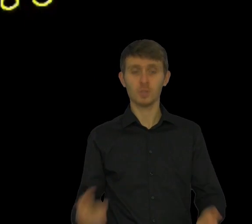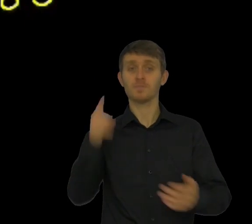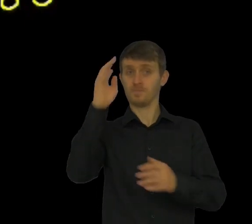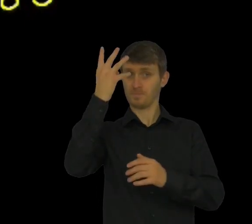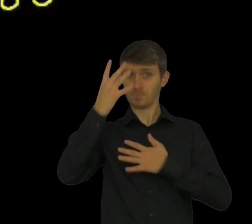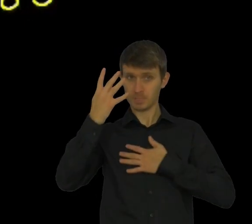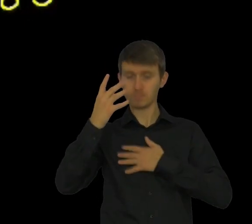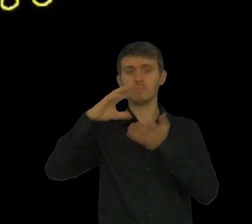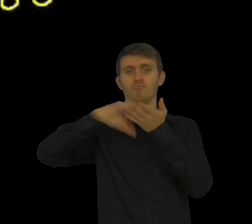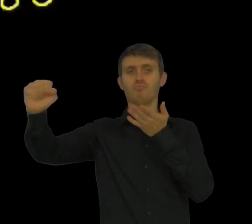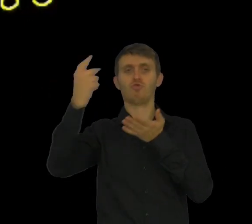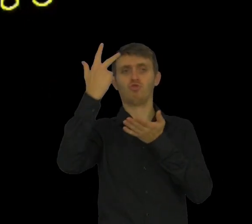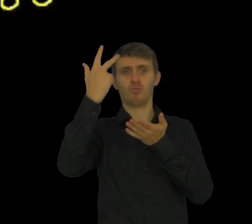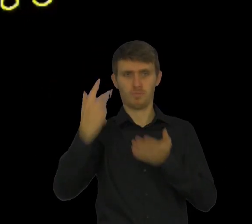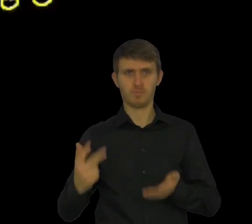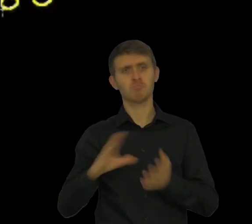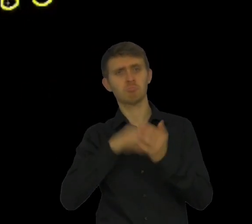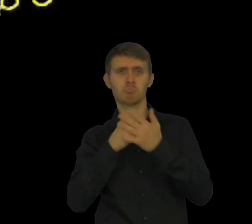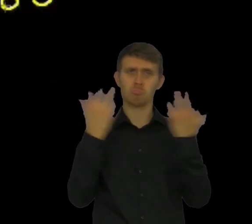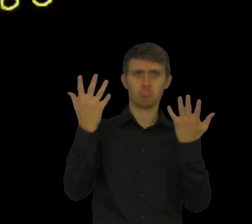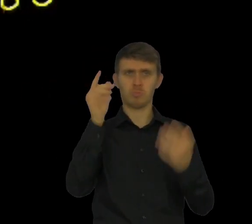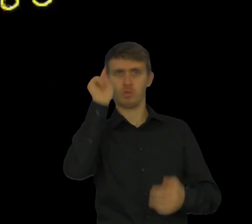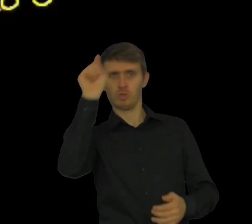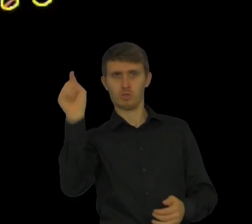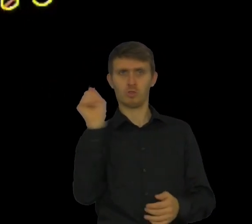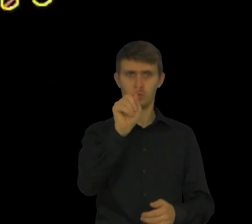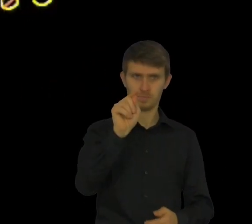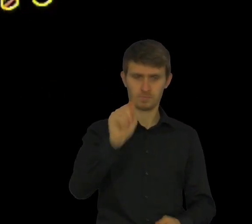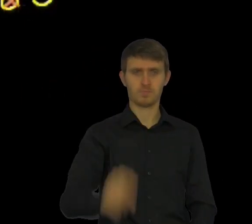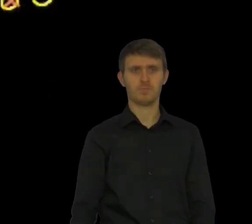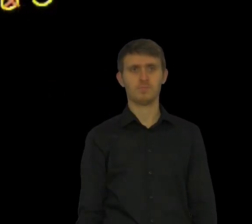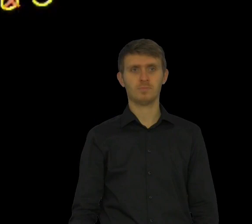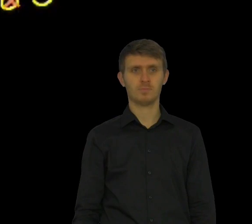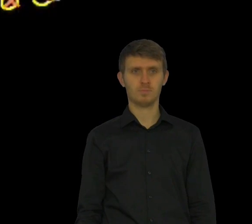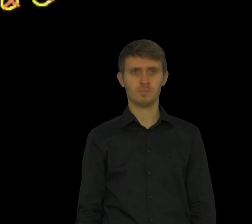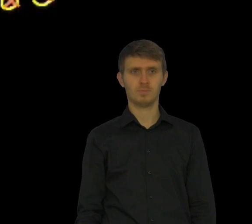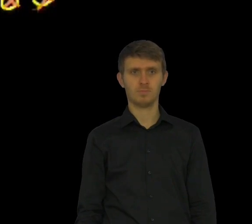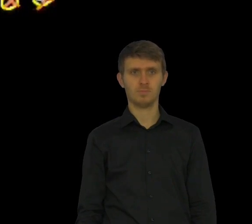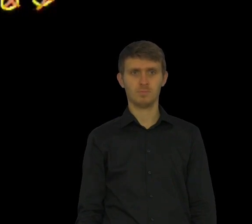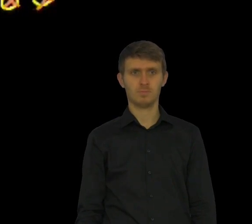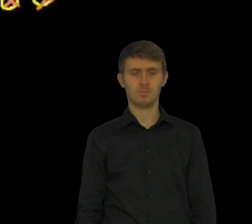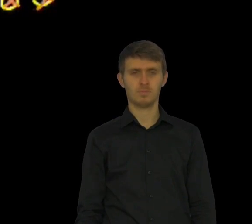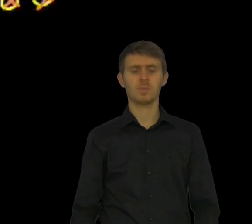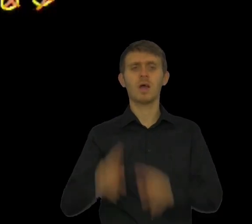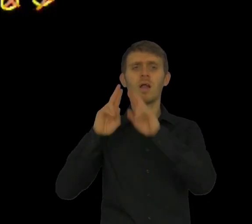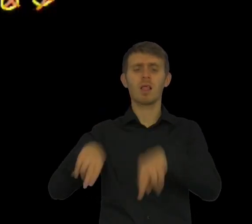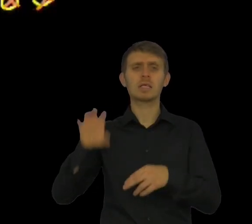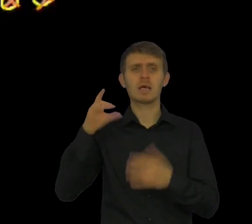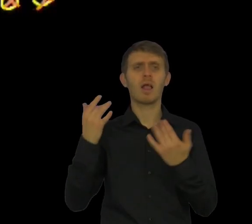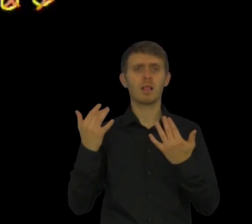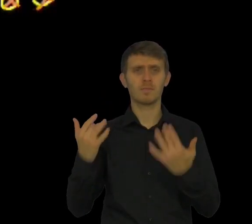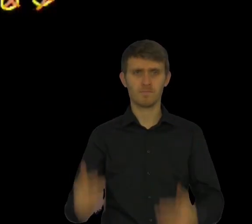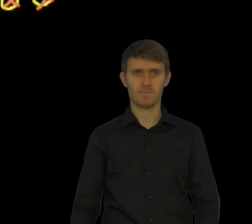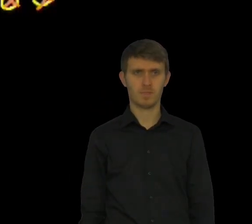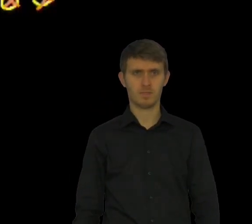videos so to take away three from this four let's say this one goes away this one goes away and this one goes